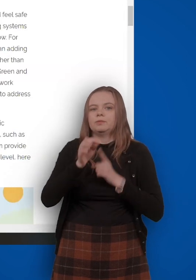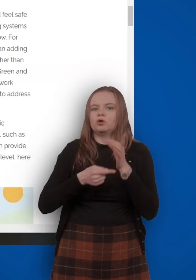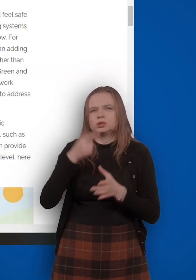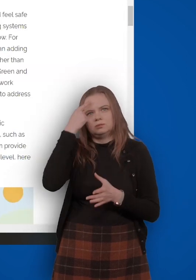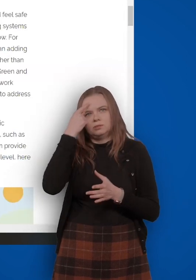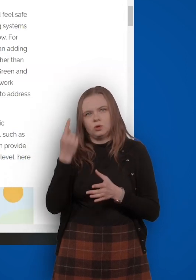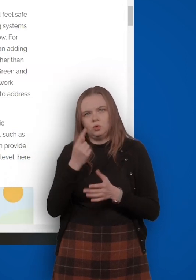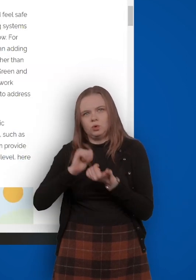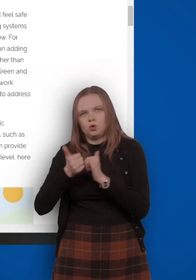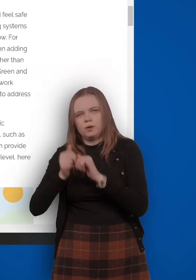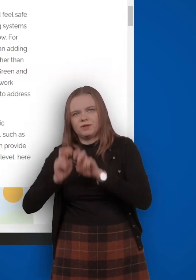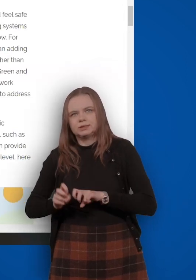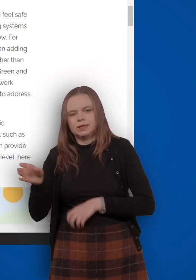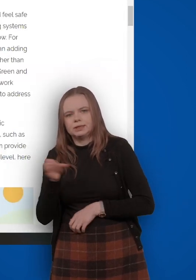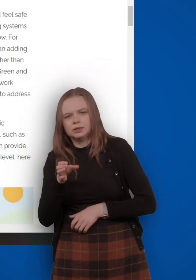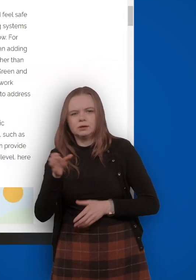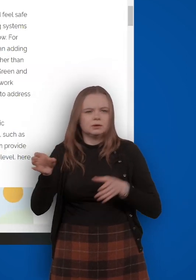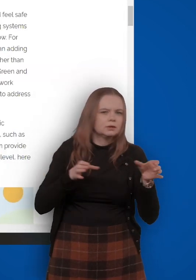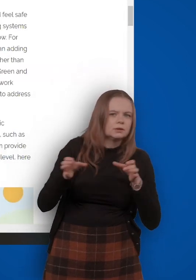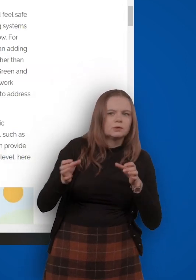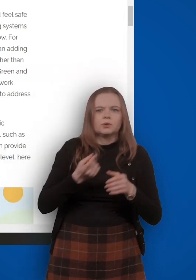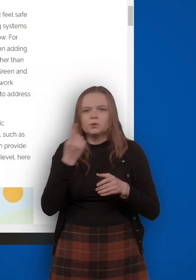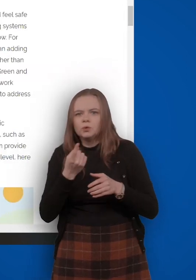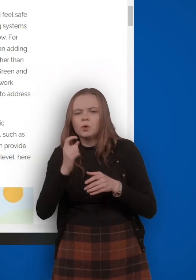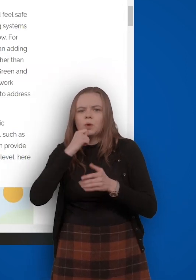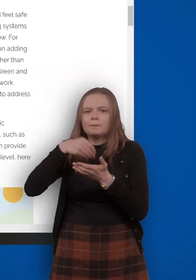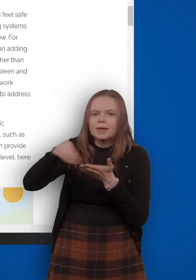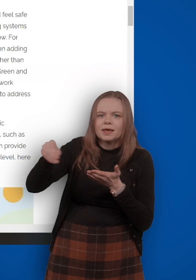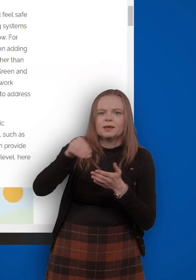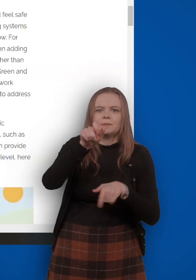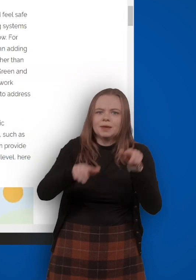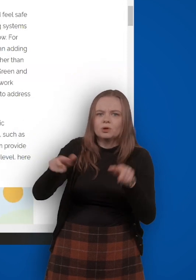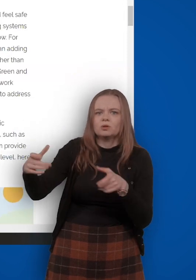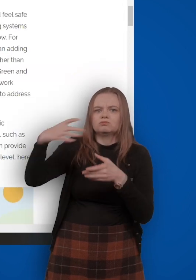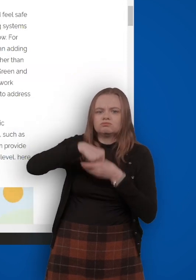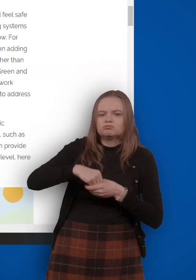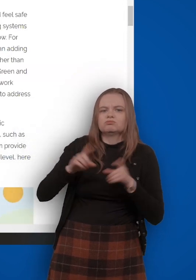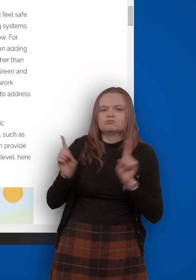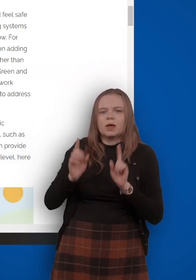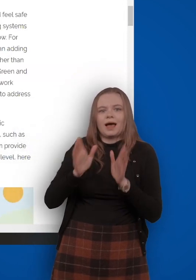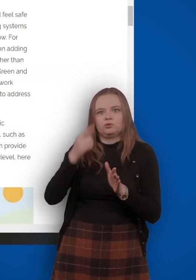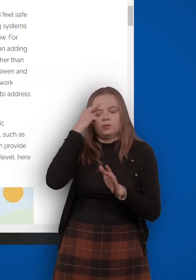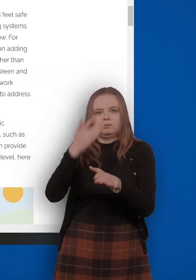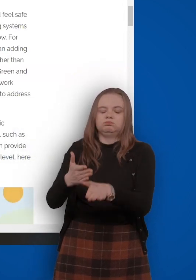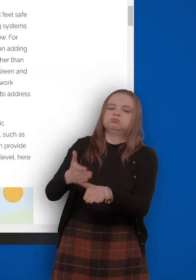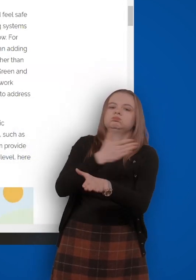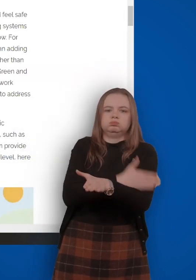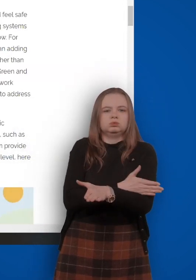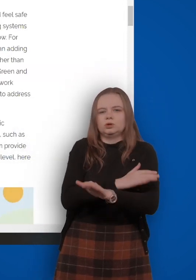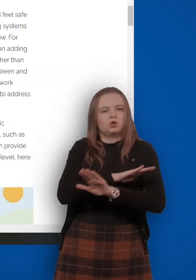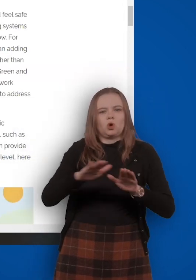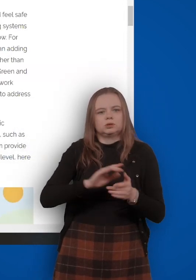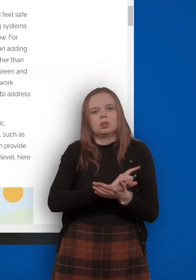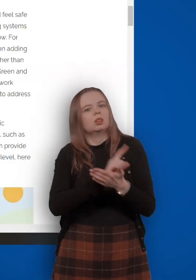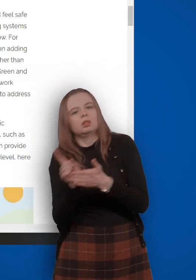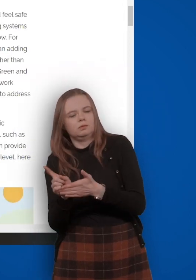be a co-investigator. Are you going to provide honorarium for people who are participating into focus groups? That's where this can be really